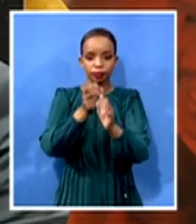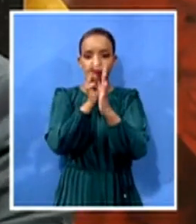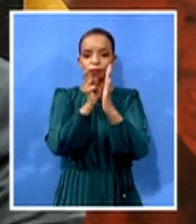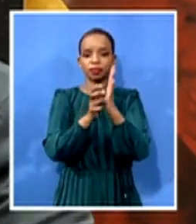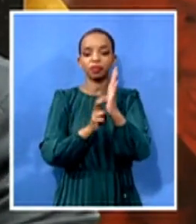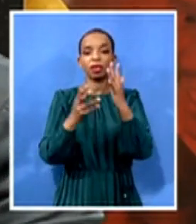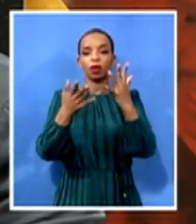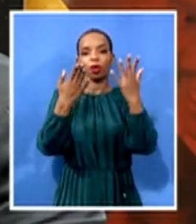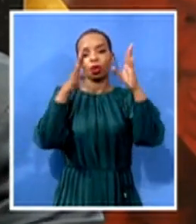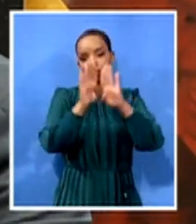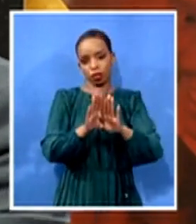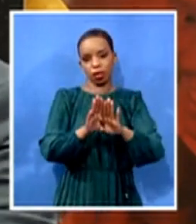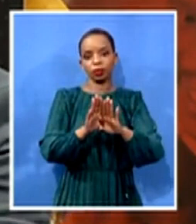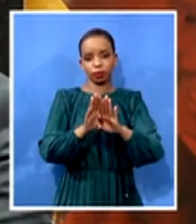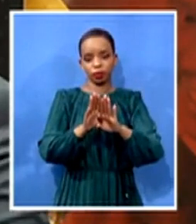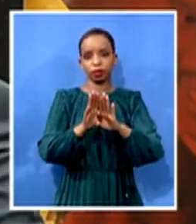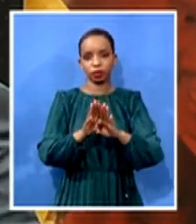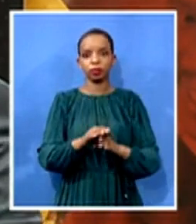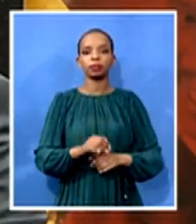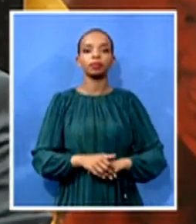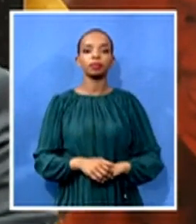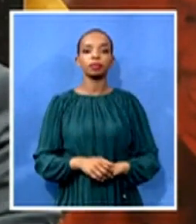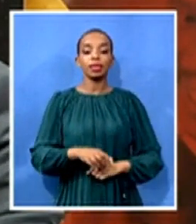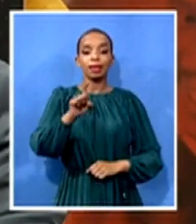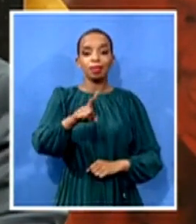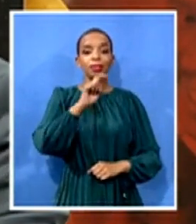and use of permit for traveling.